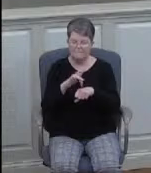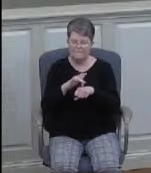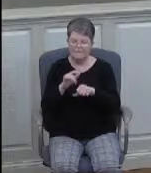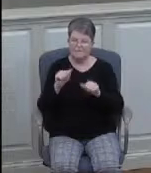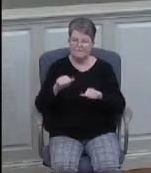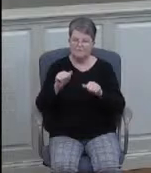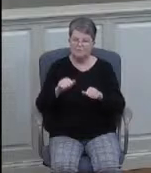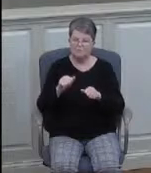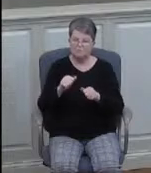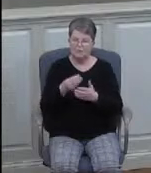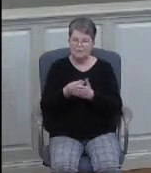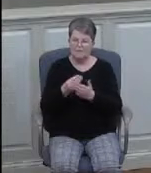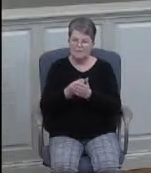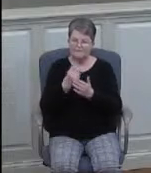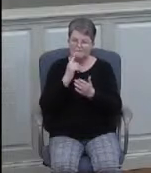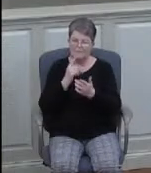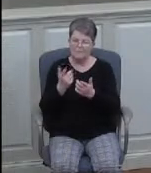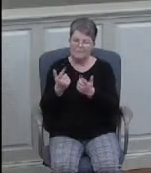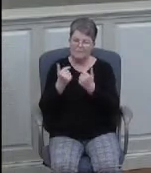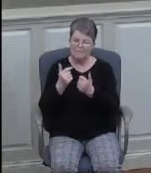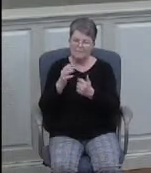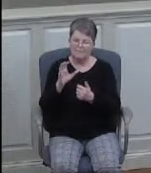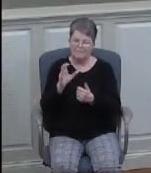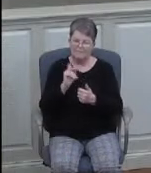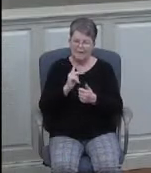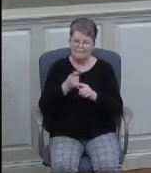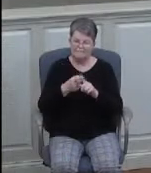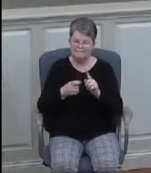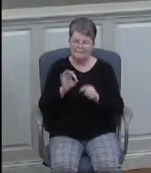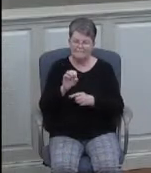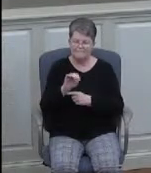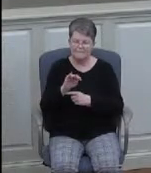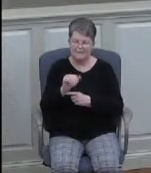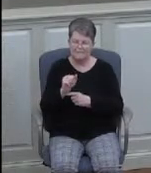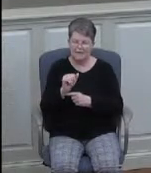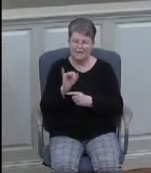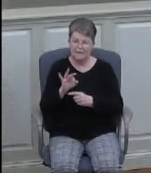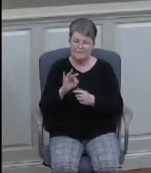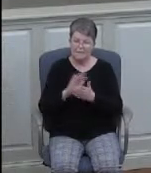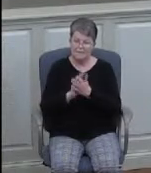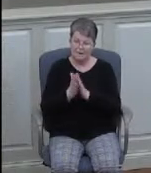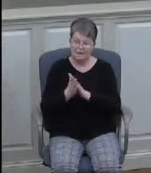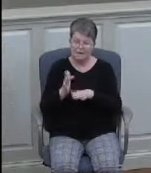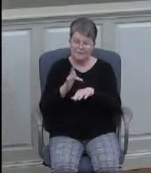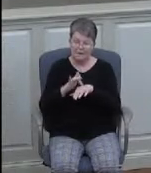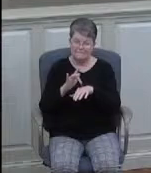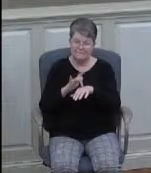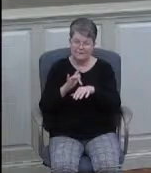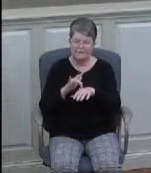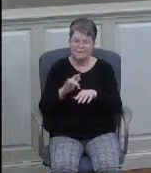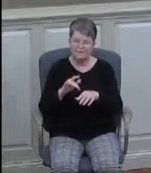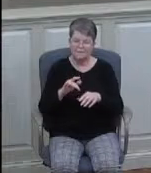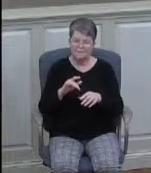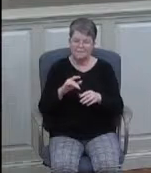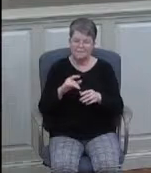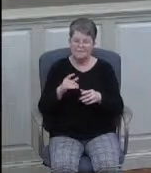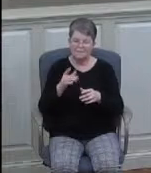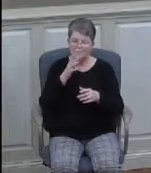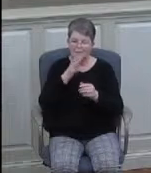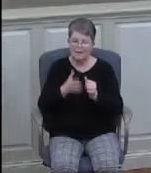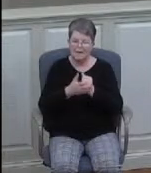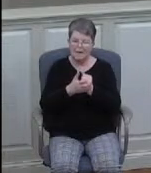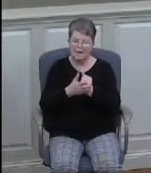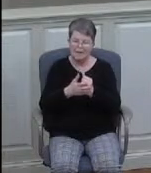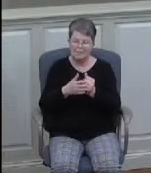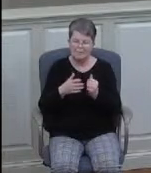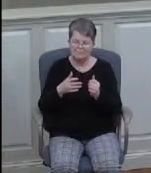for reimbursement from FEMA if they become available, and depending on the cost associated with management of